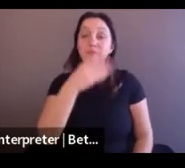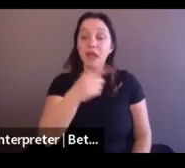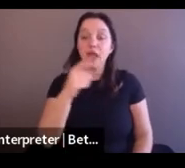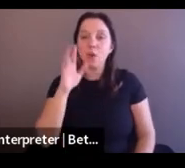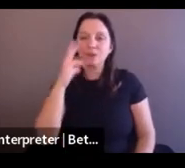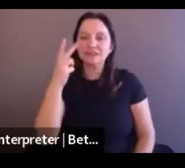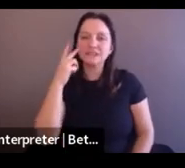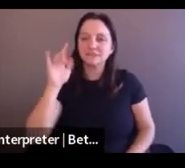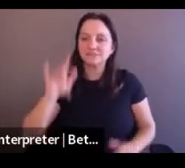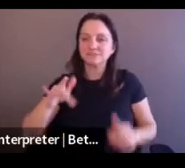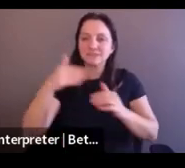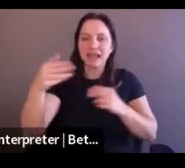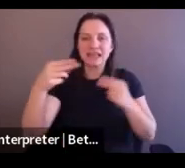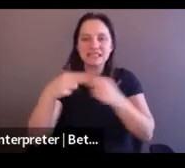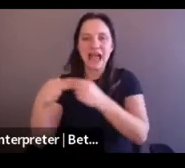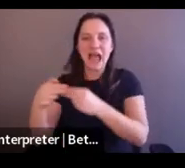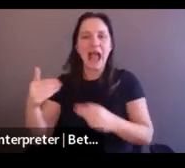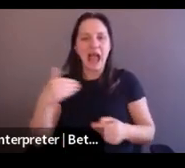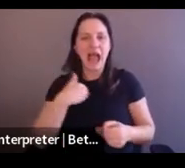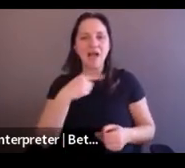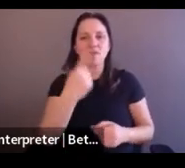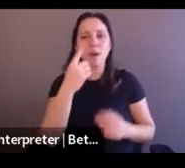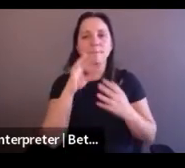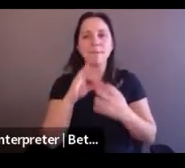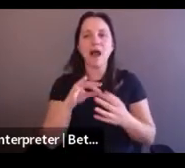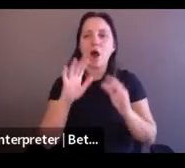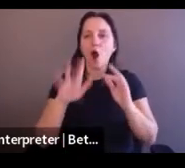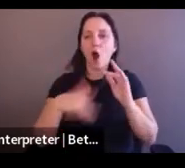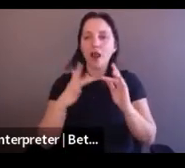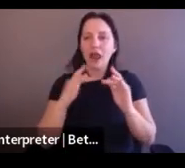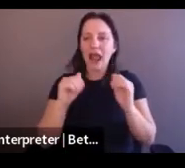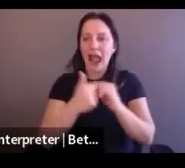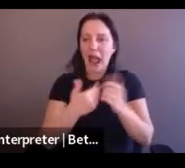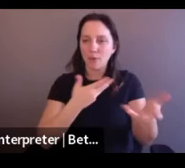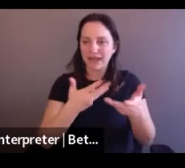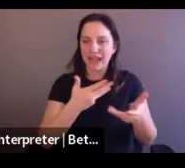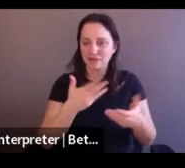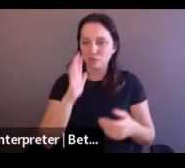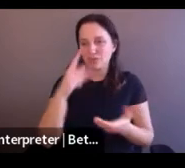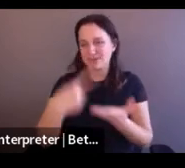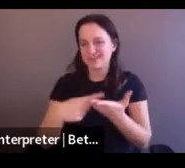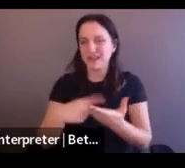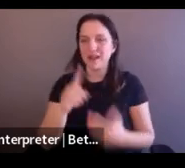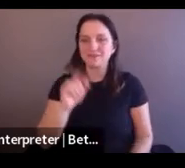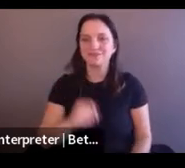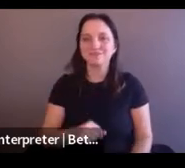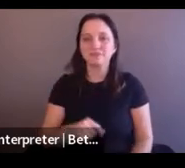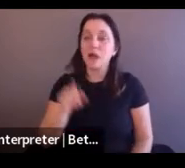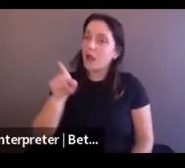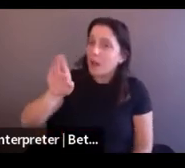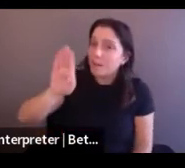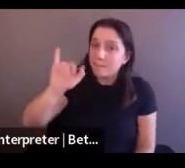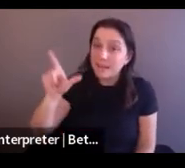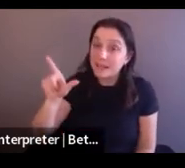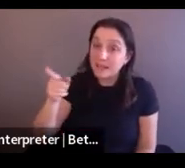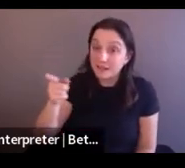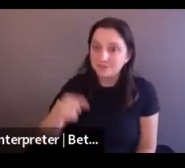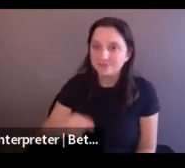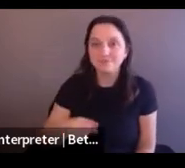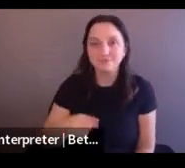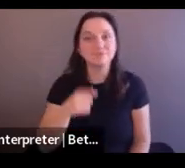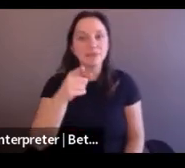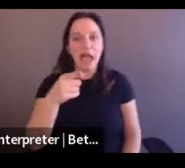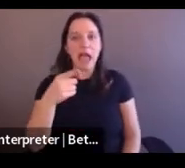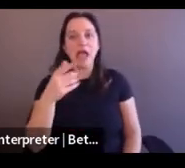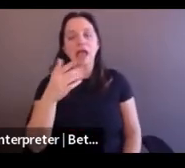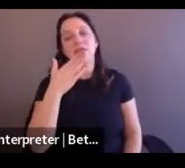engagement. I think Bill has a hand up. Did you have a question, Bill? Yeah, actually, just a comment. I'll be real quick because you're going to address it.